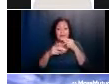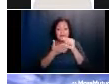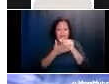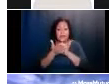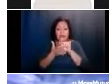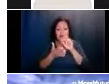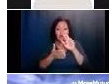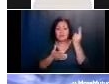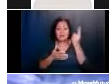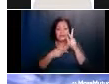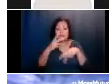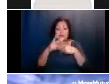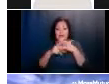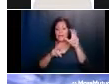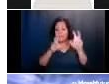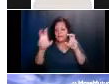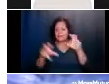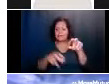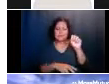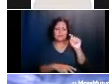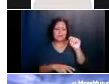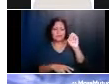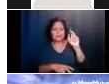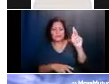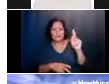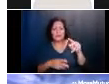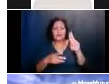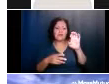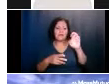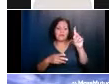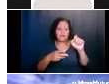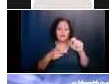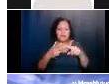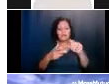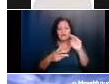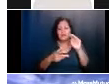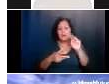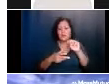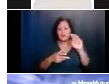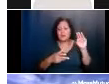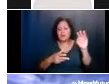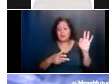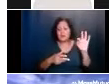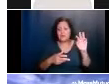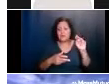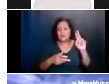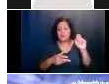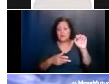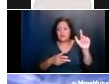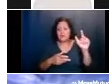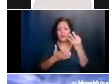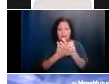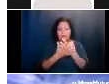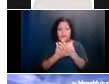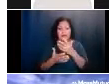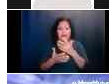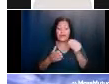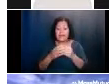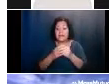of investment, stocks, bonds, mutual funds, and it is growing, and that growth is